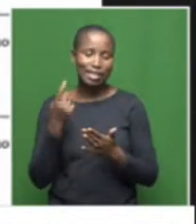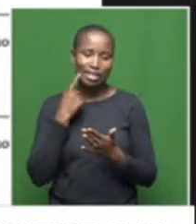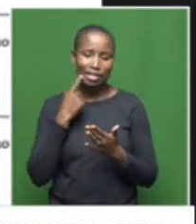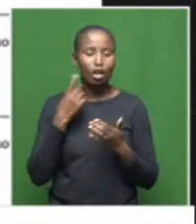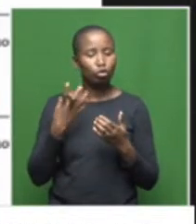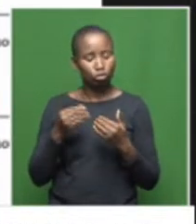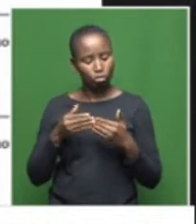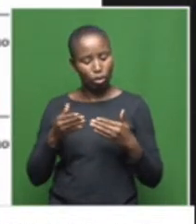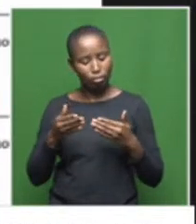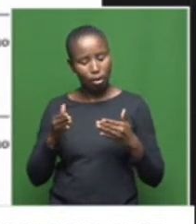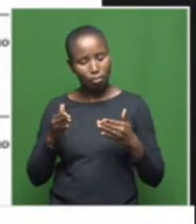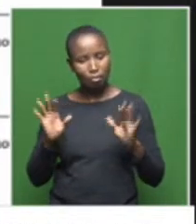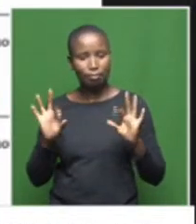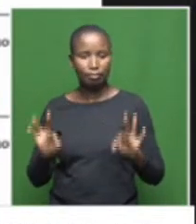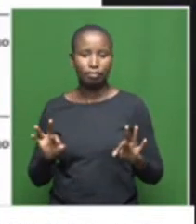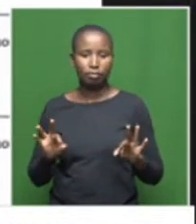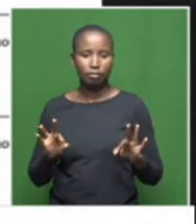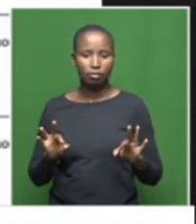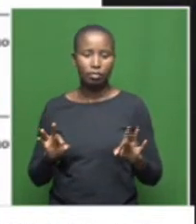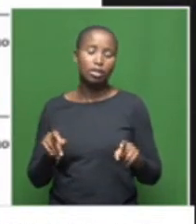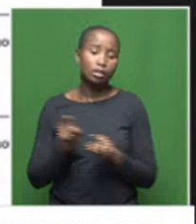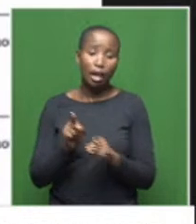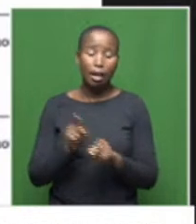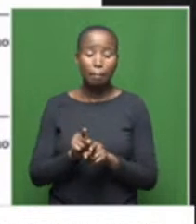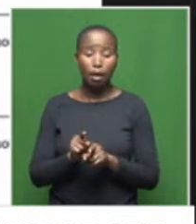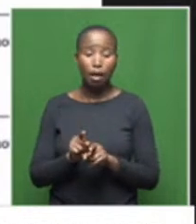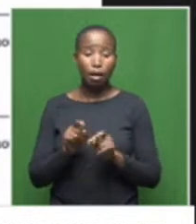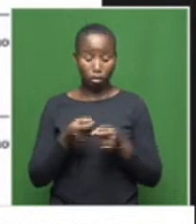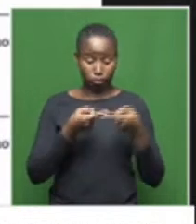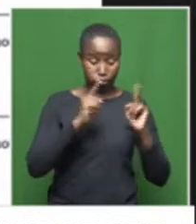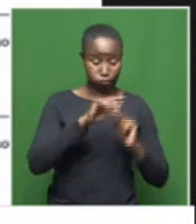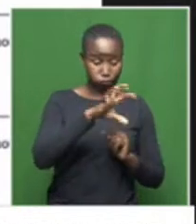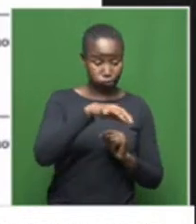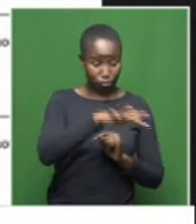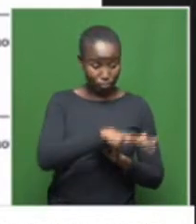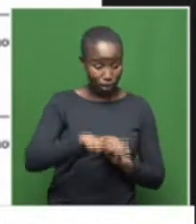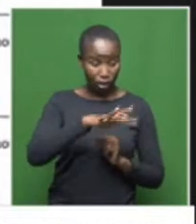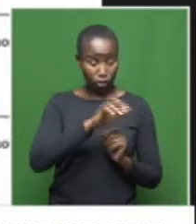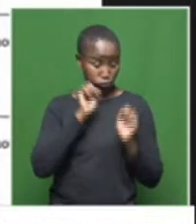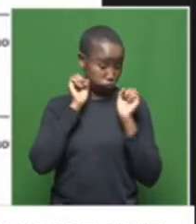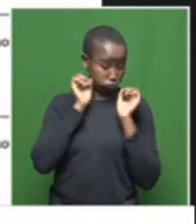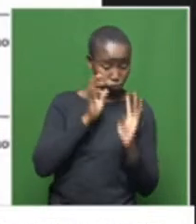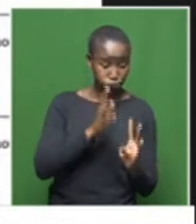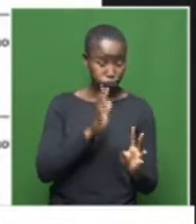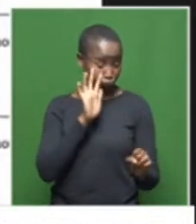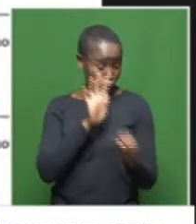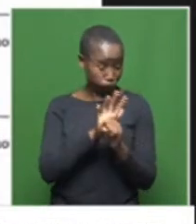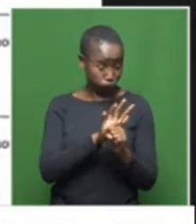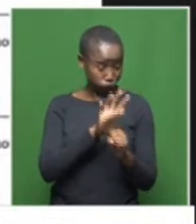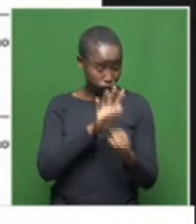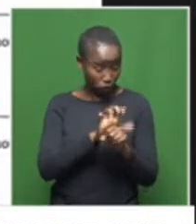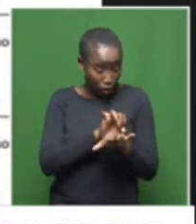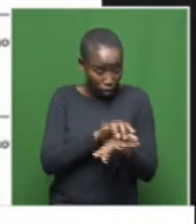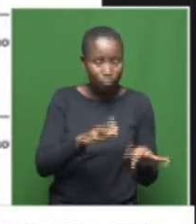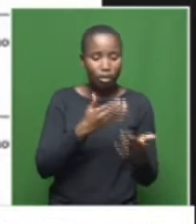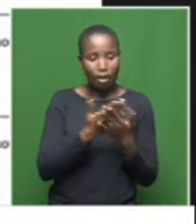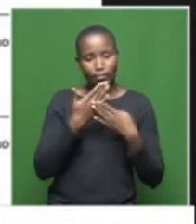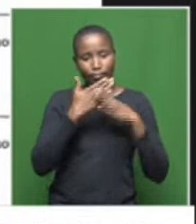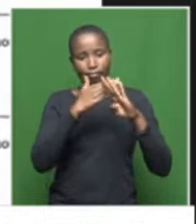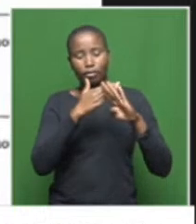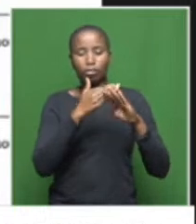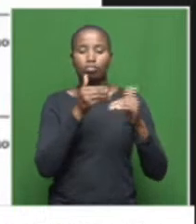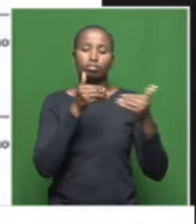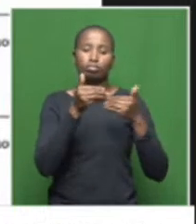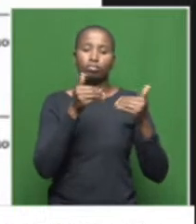but avoid super spreaders and be able to protect lives and avoid illness